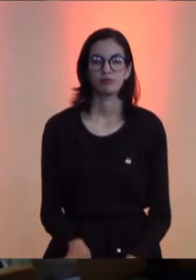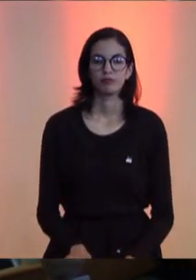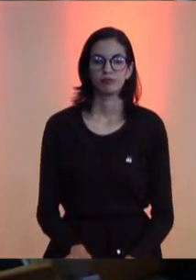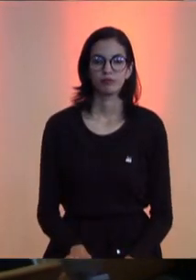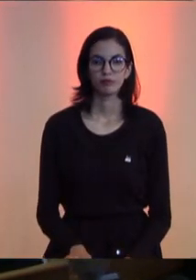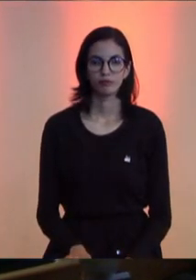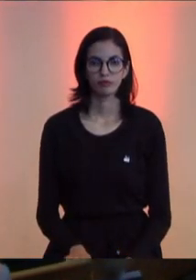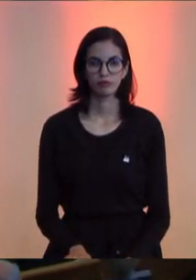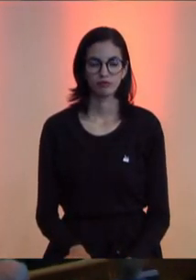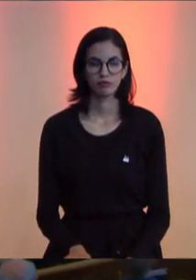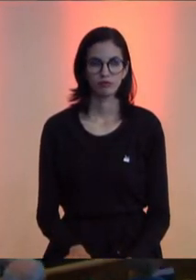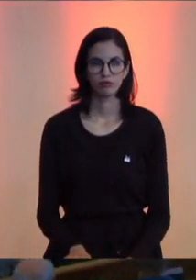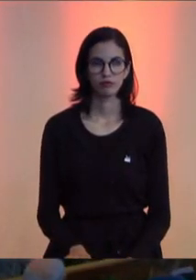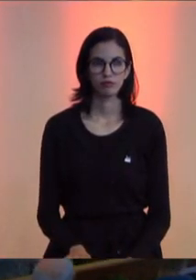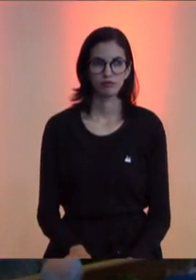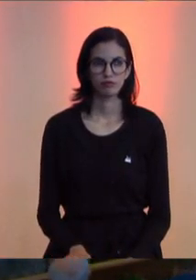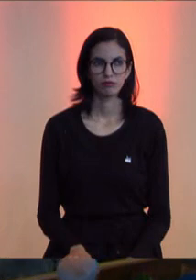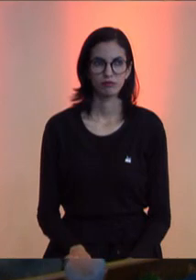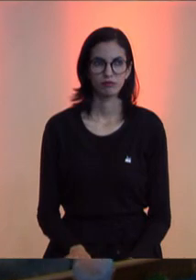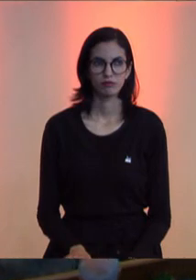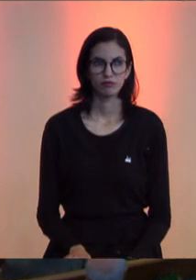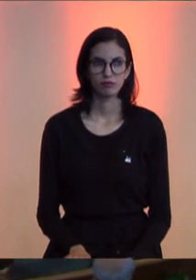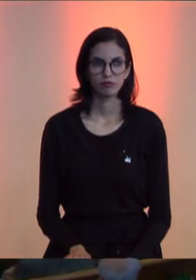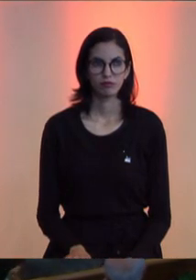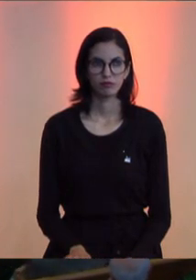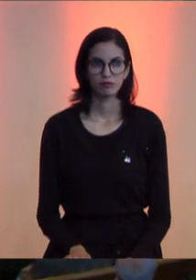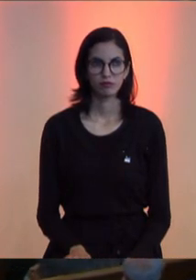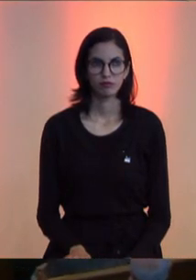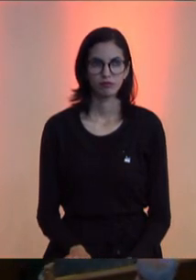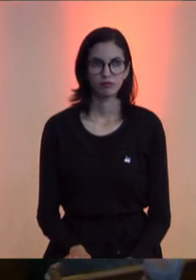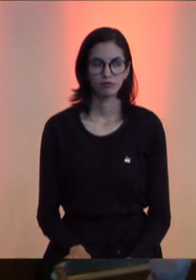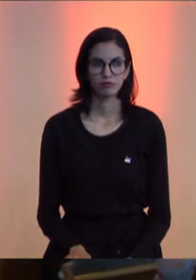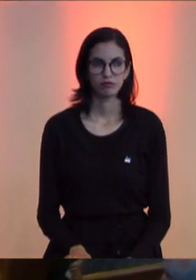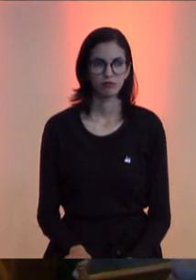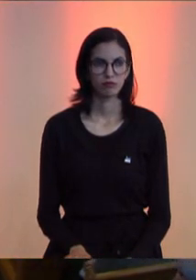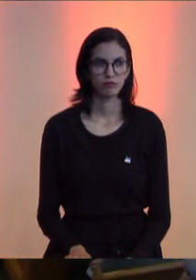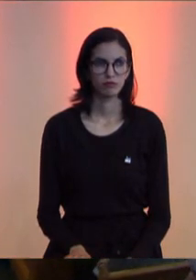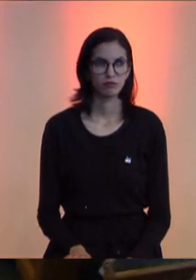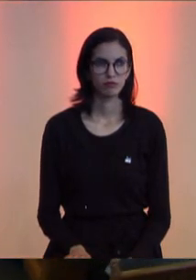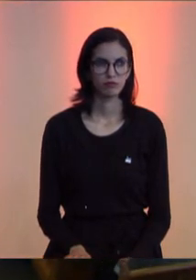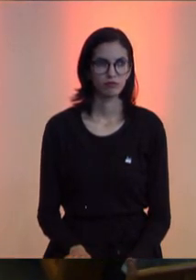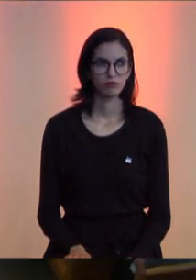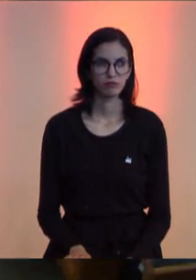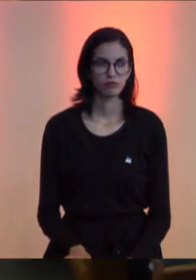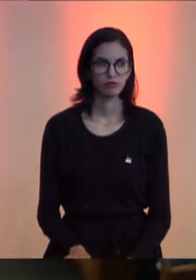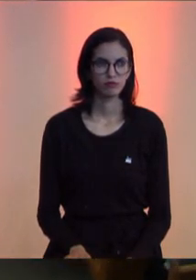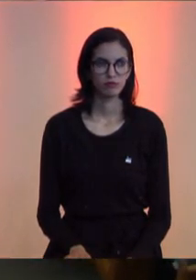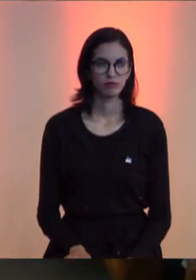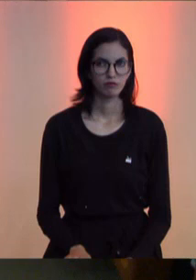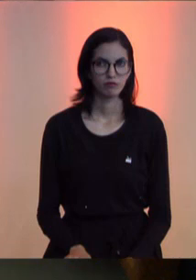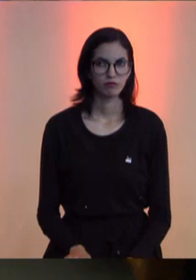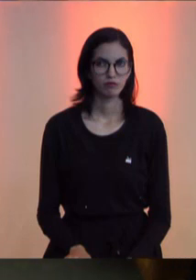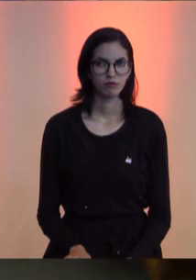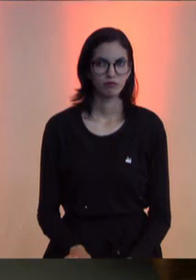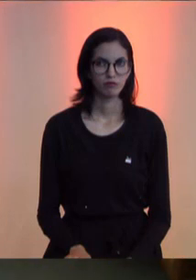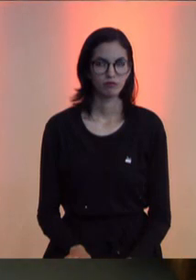an insult to worship this image. Si se niegan a adorar esta imagen, our father and